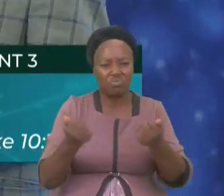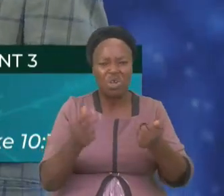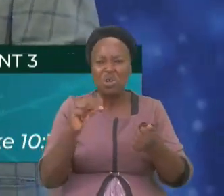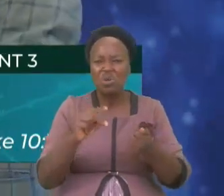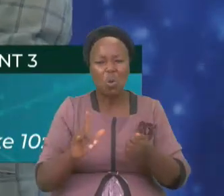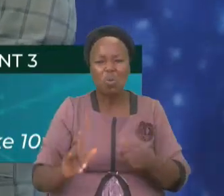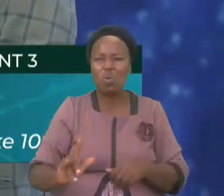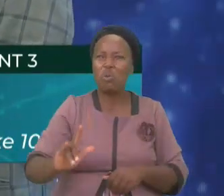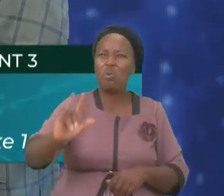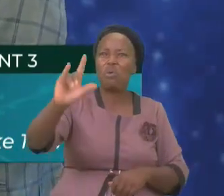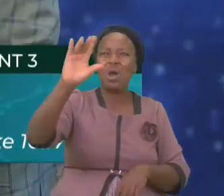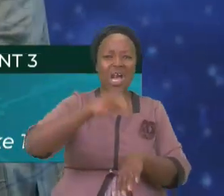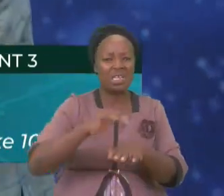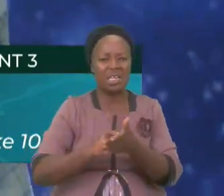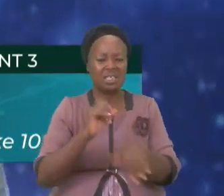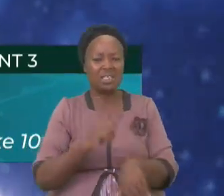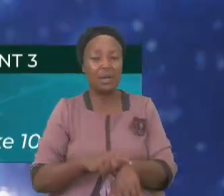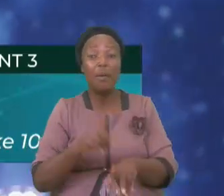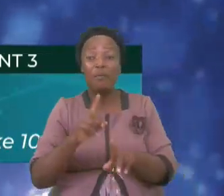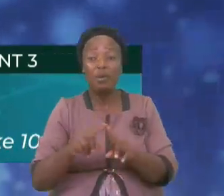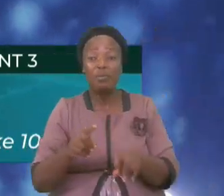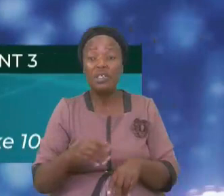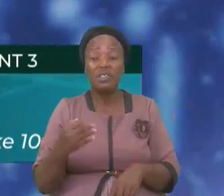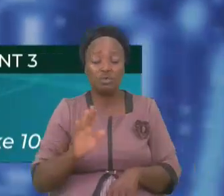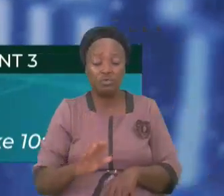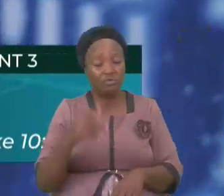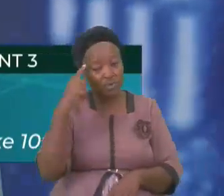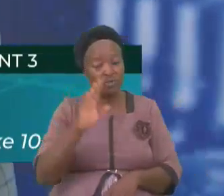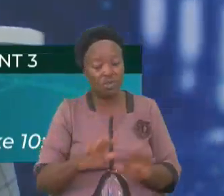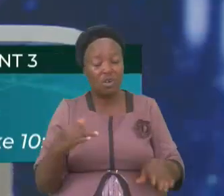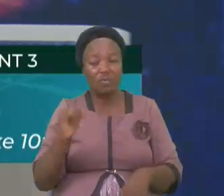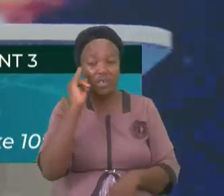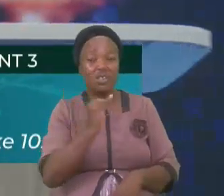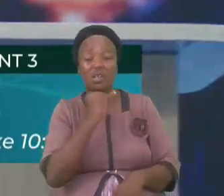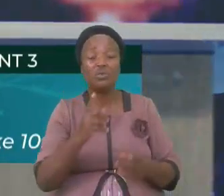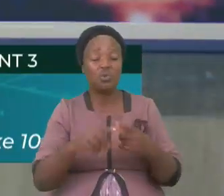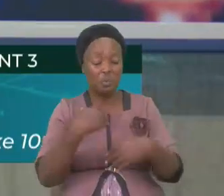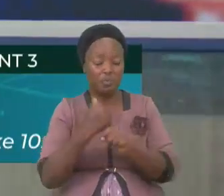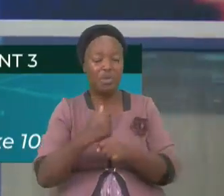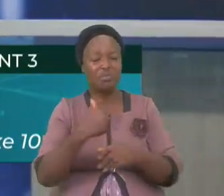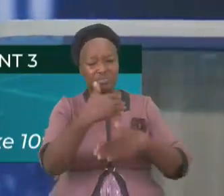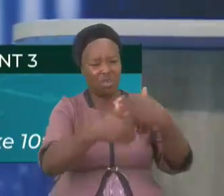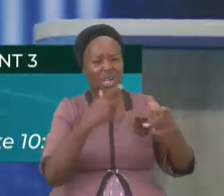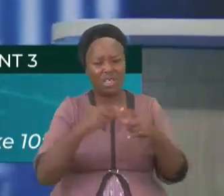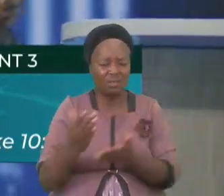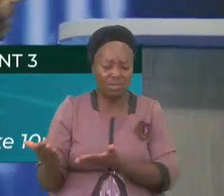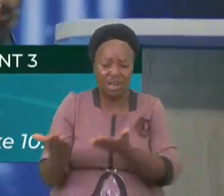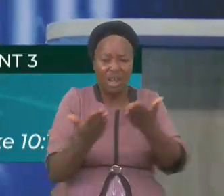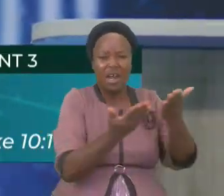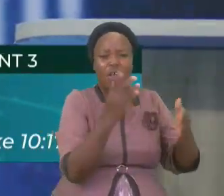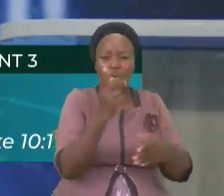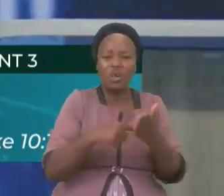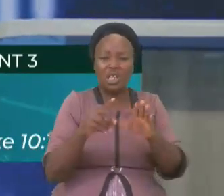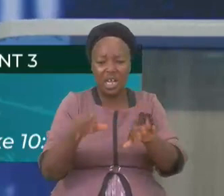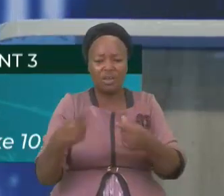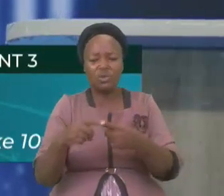make progress and to carry what they were going to plant in their farm and what they were going to use in another